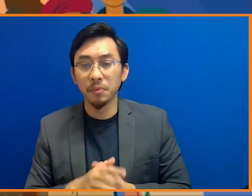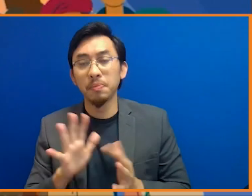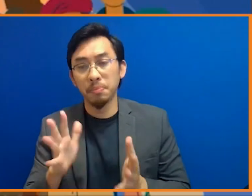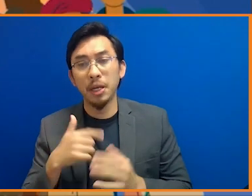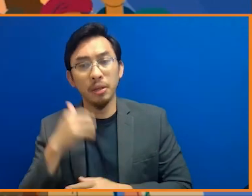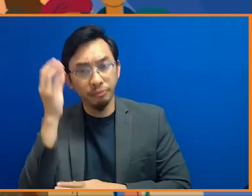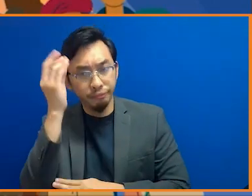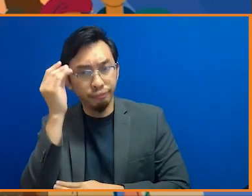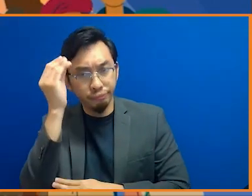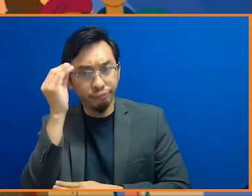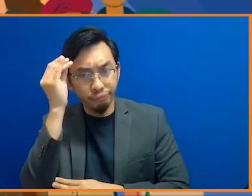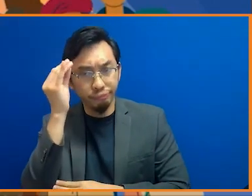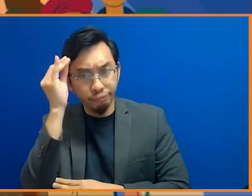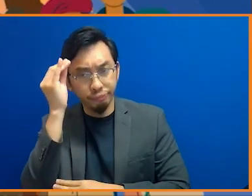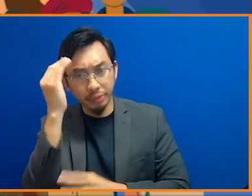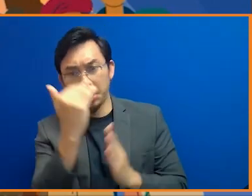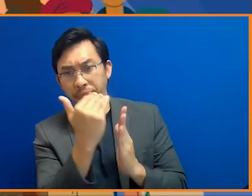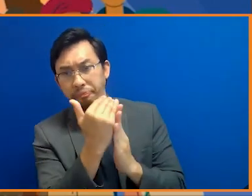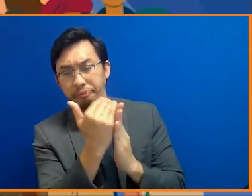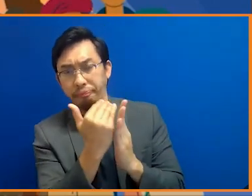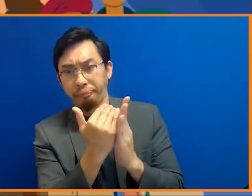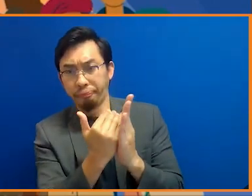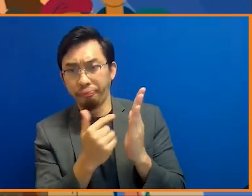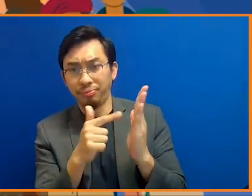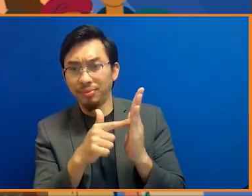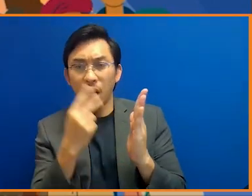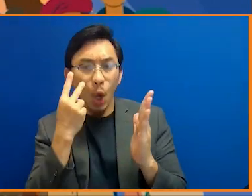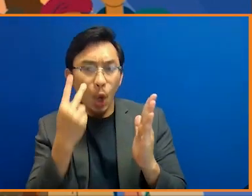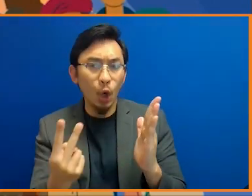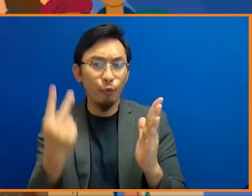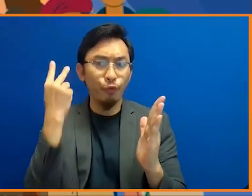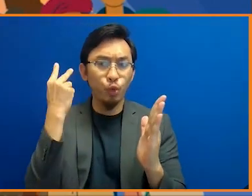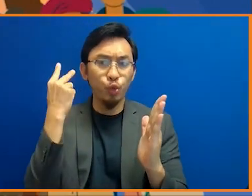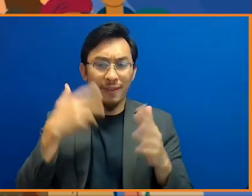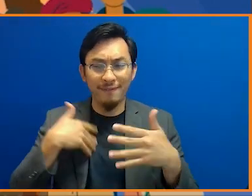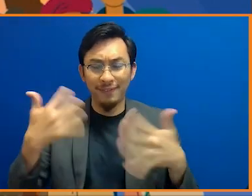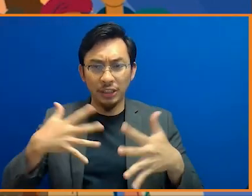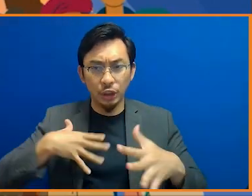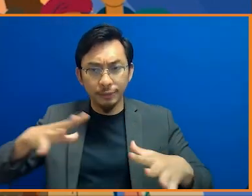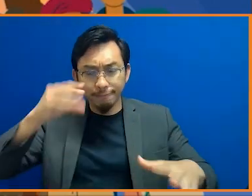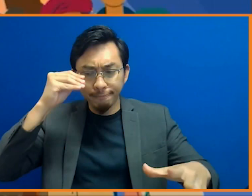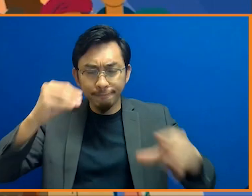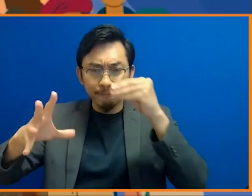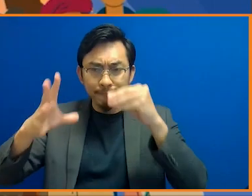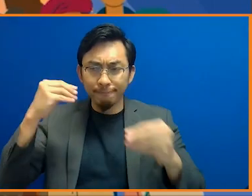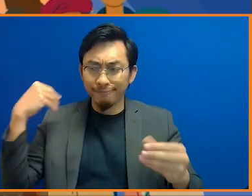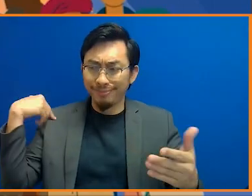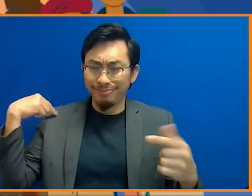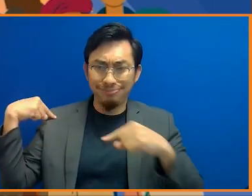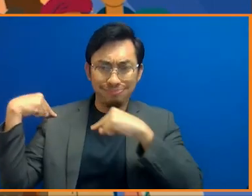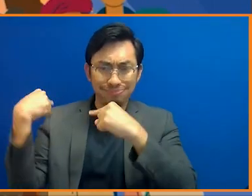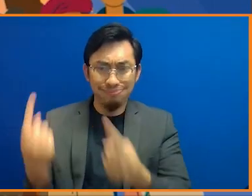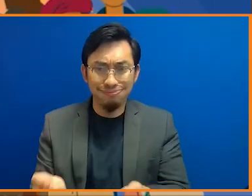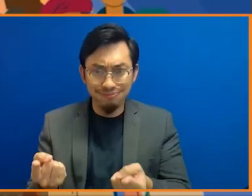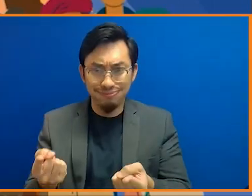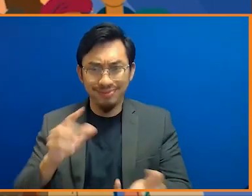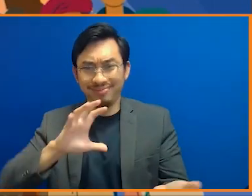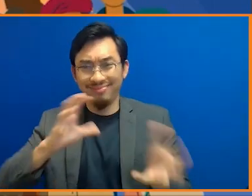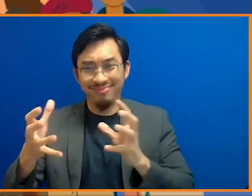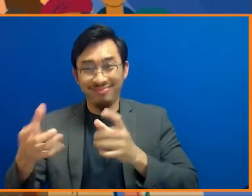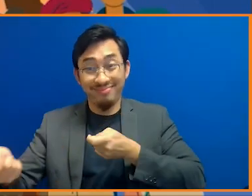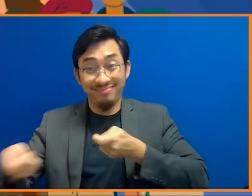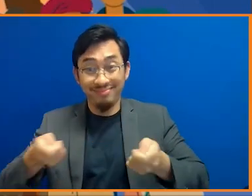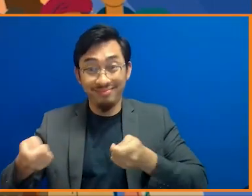concept. So let think this as a review on what we have learned so far about